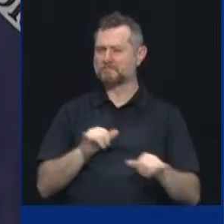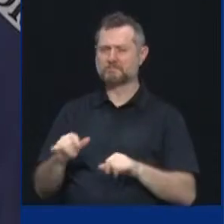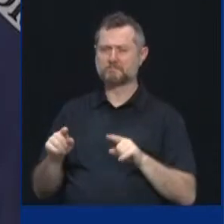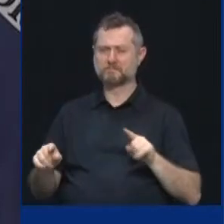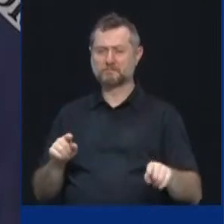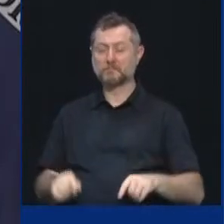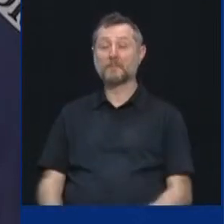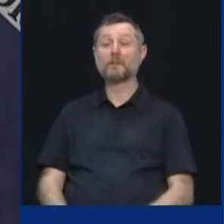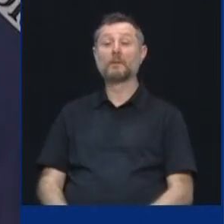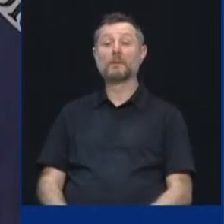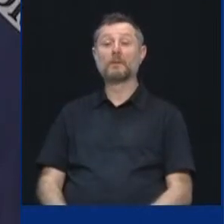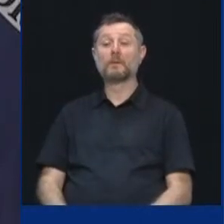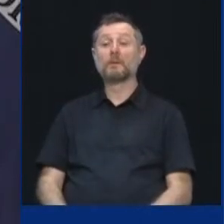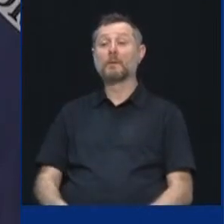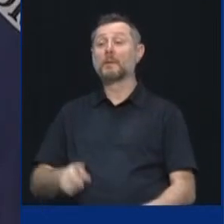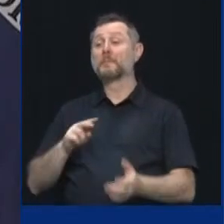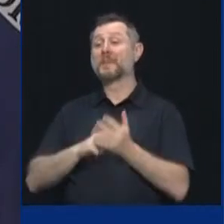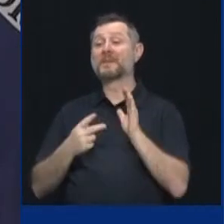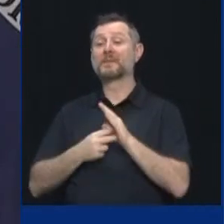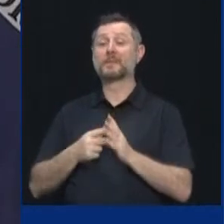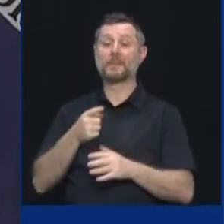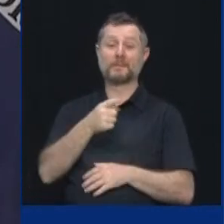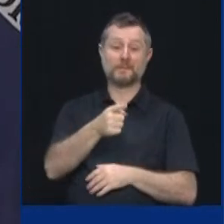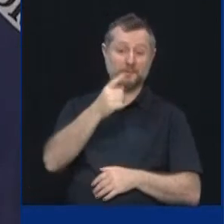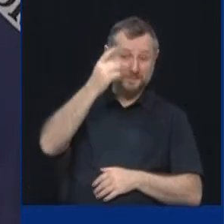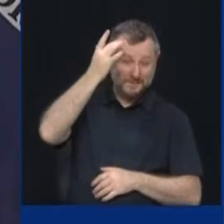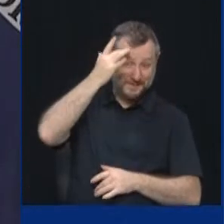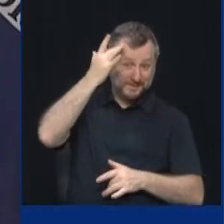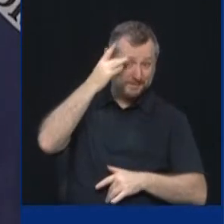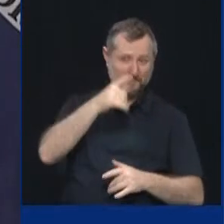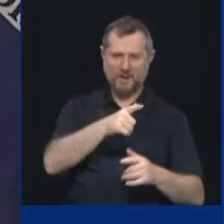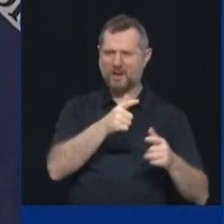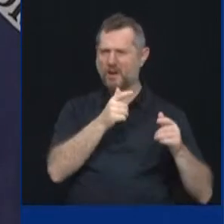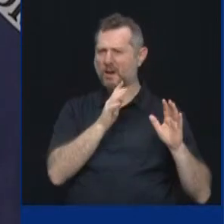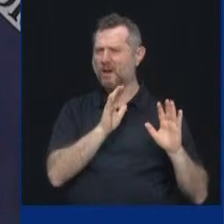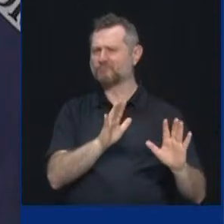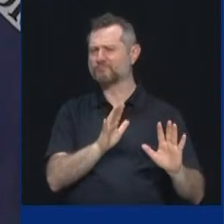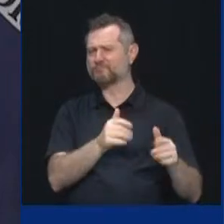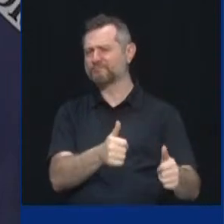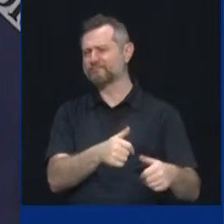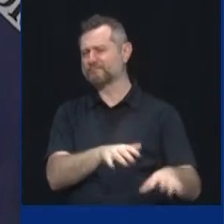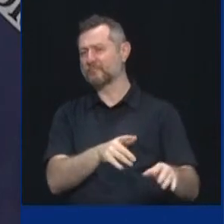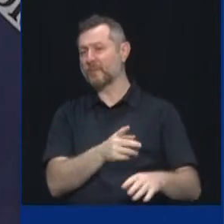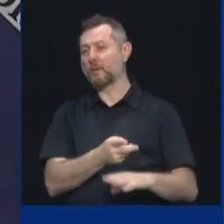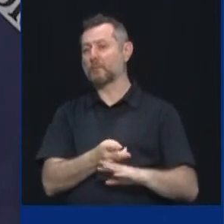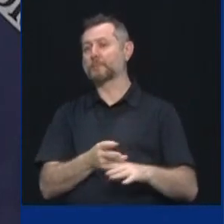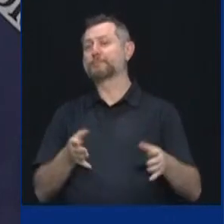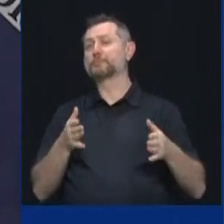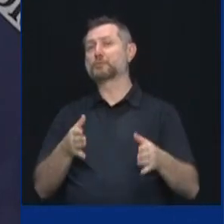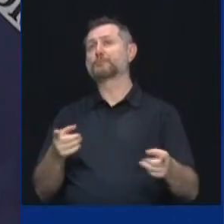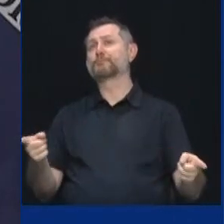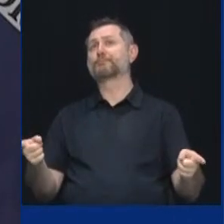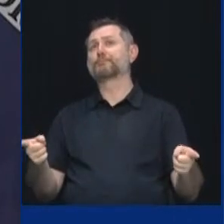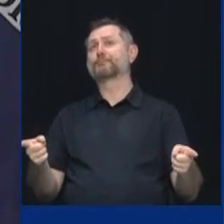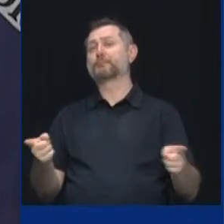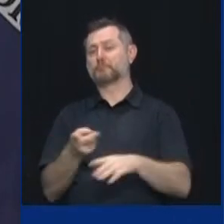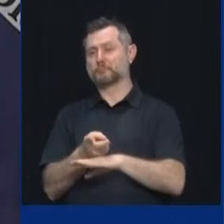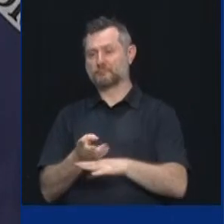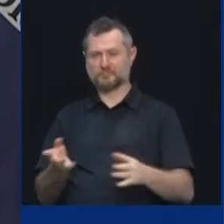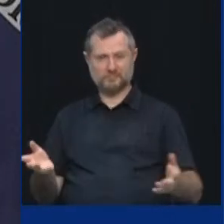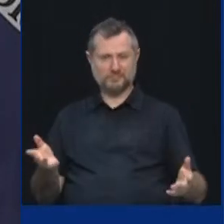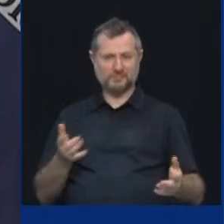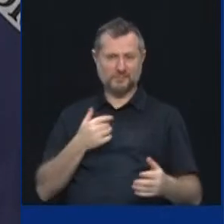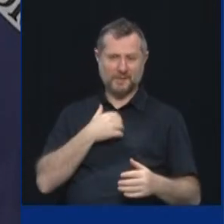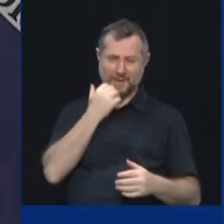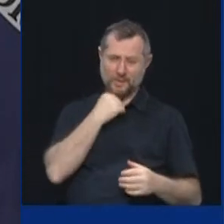compassion is not saying, okay, you're mentally ill. You can sleep there on the grate because we care about you and